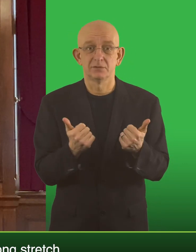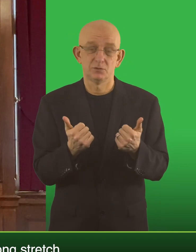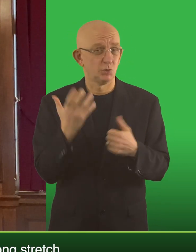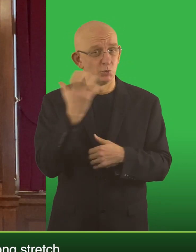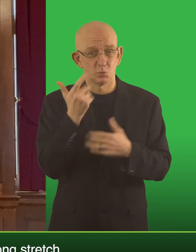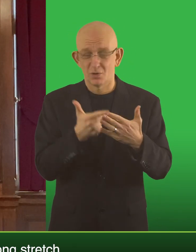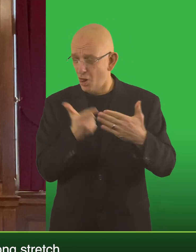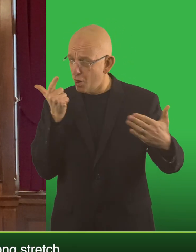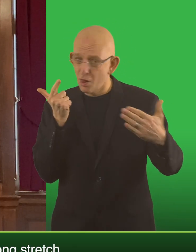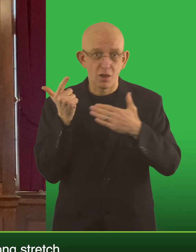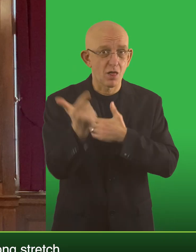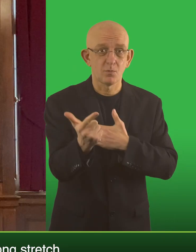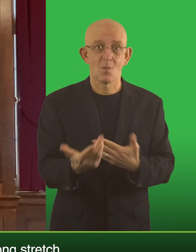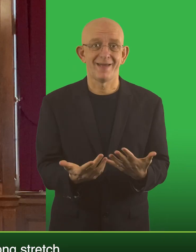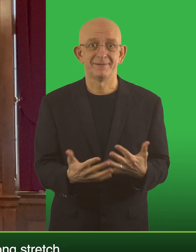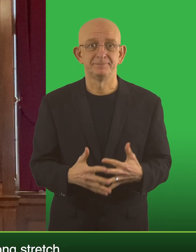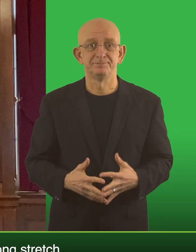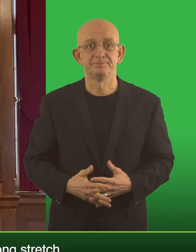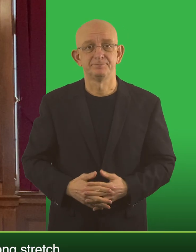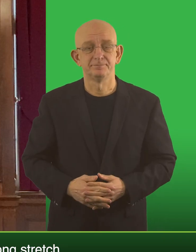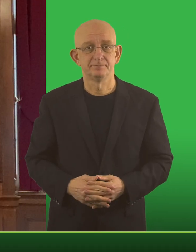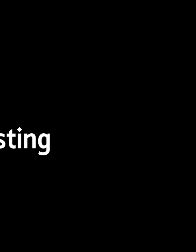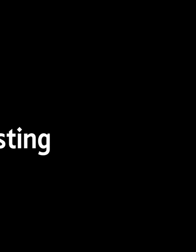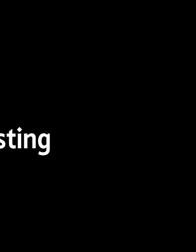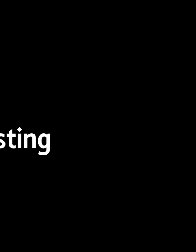it's not over by a long stretch, and we've still got a way to go yet.